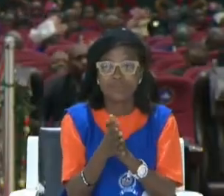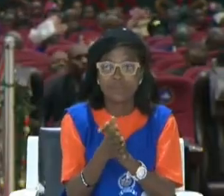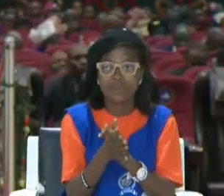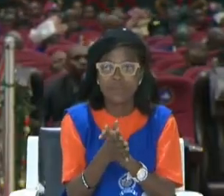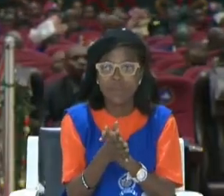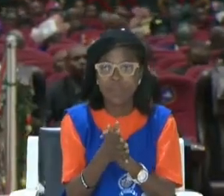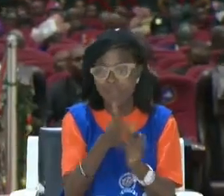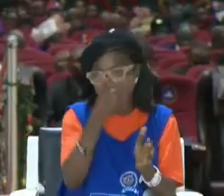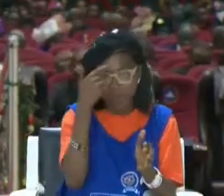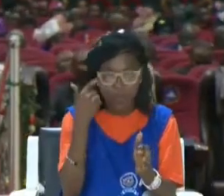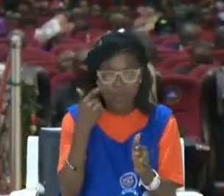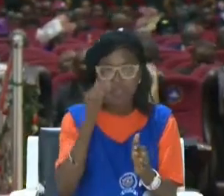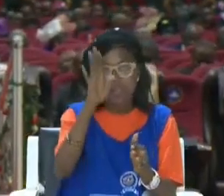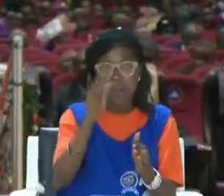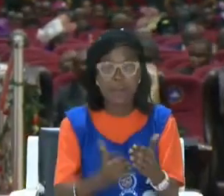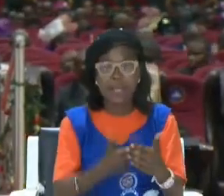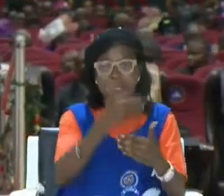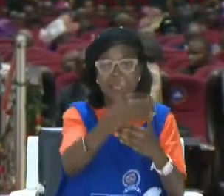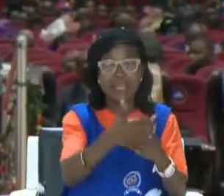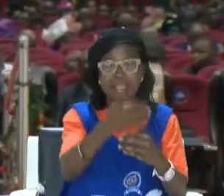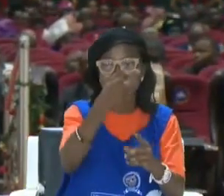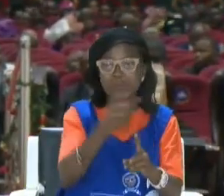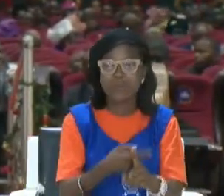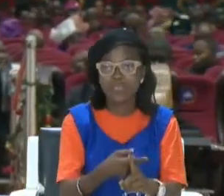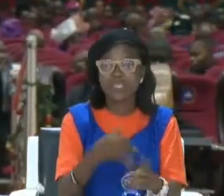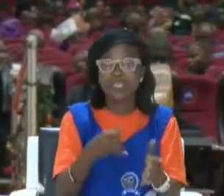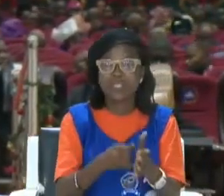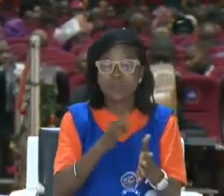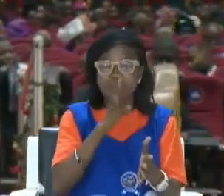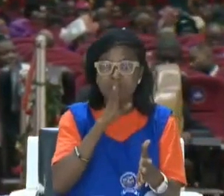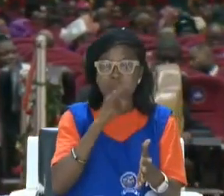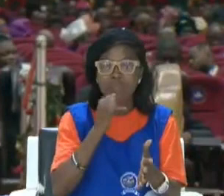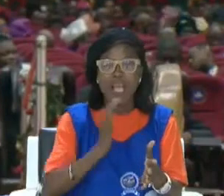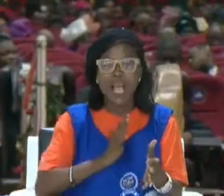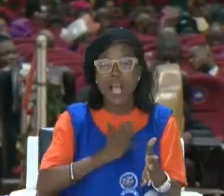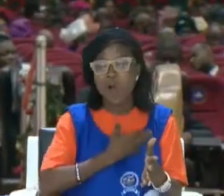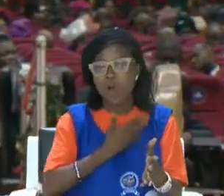Because by next month, it will be Congress.